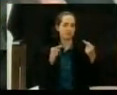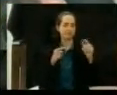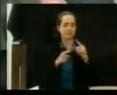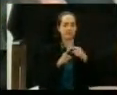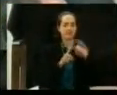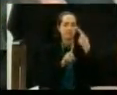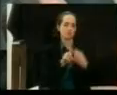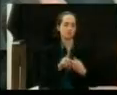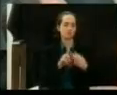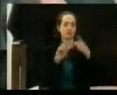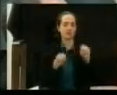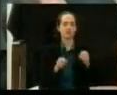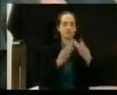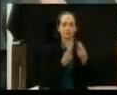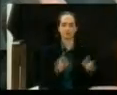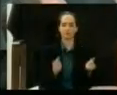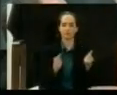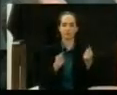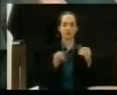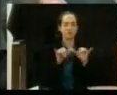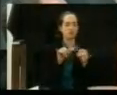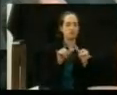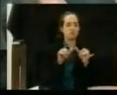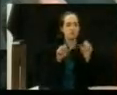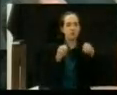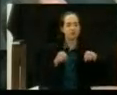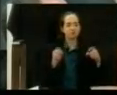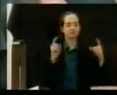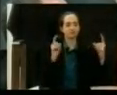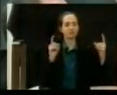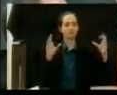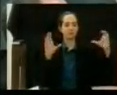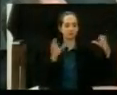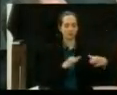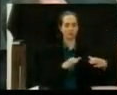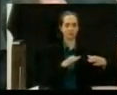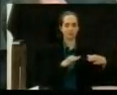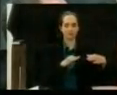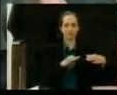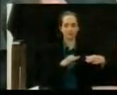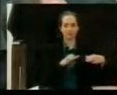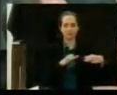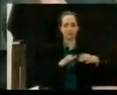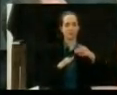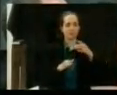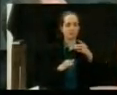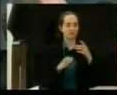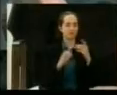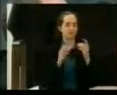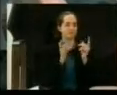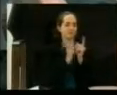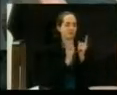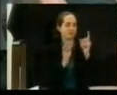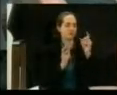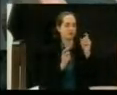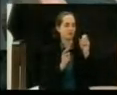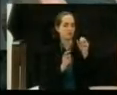if our engineers could get together with Ms. Rowe and some other citizens